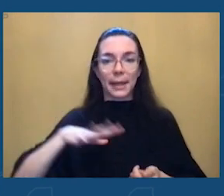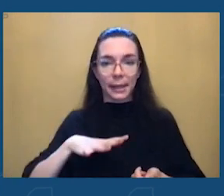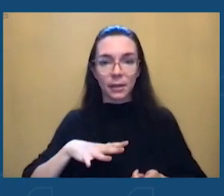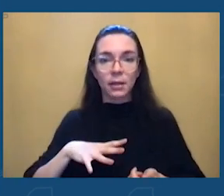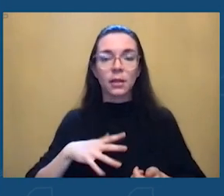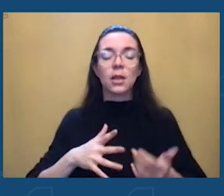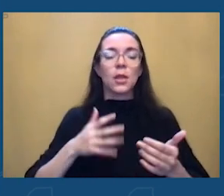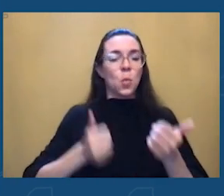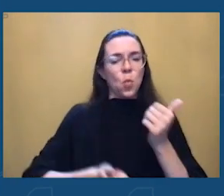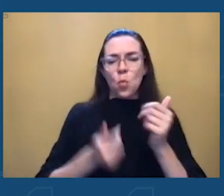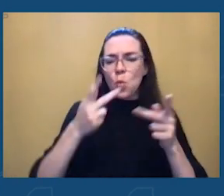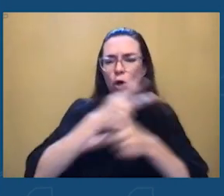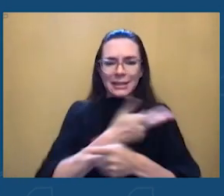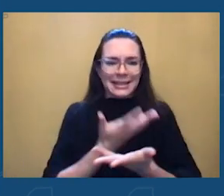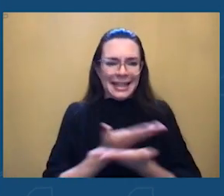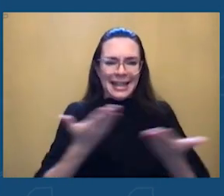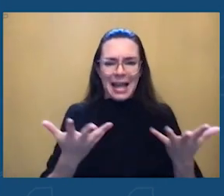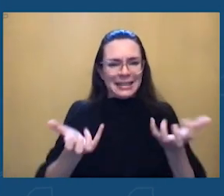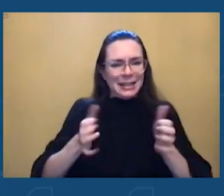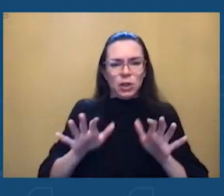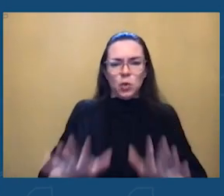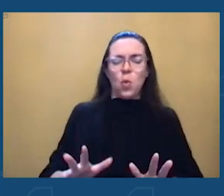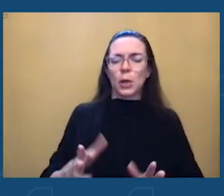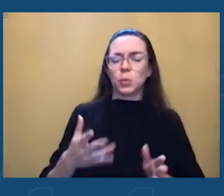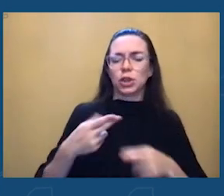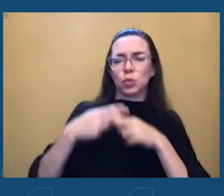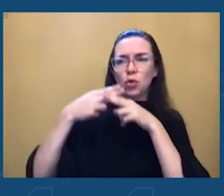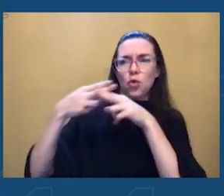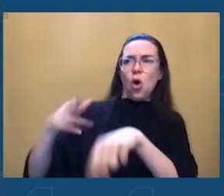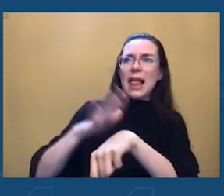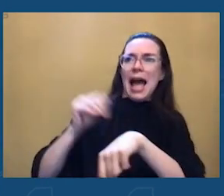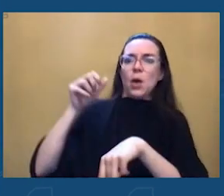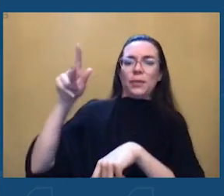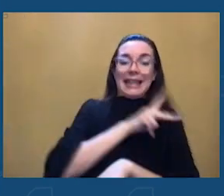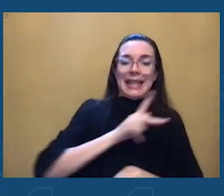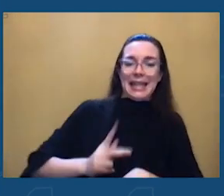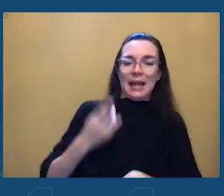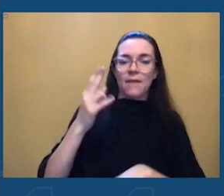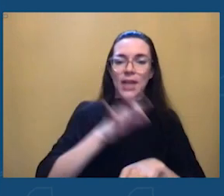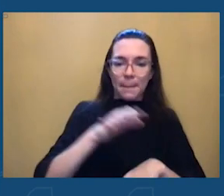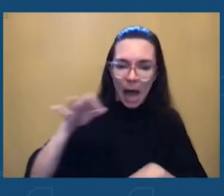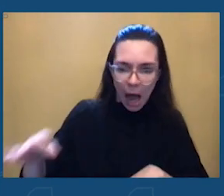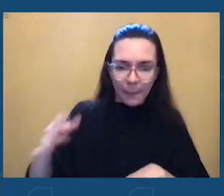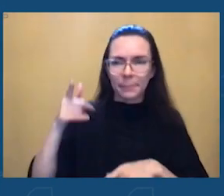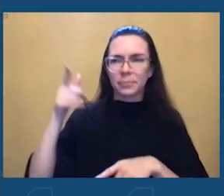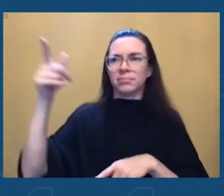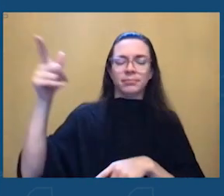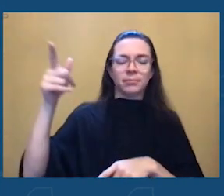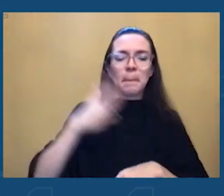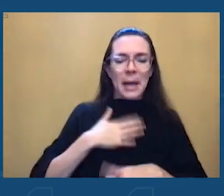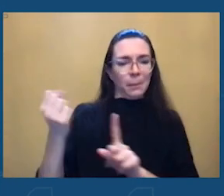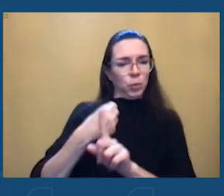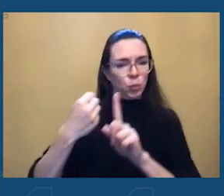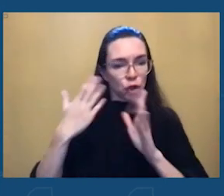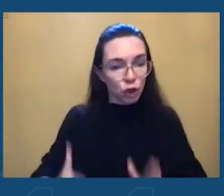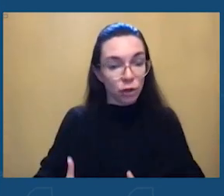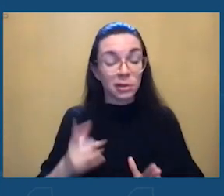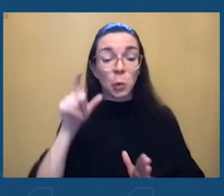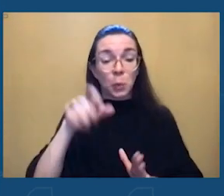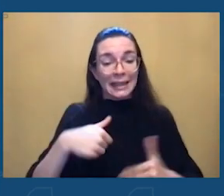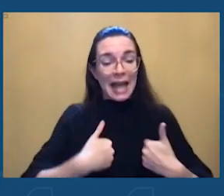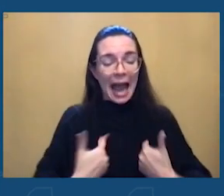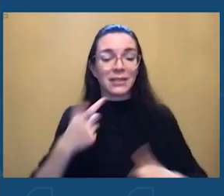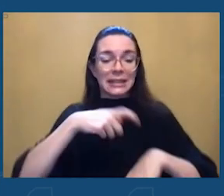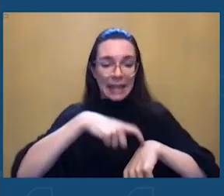predator. Before survivors can take on our abusers, we must take the time we need to heal, and in some cases to build whole